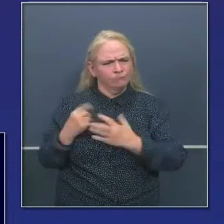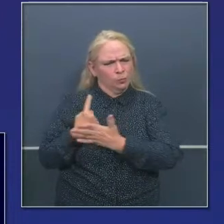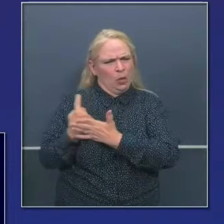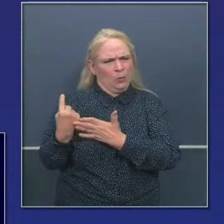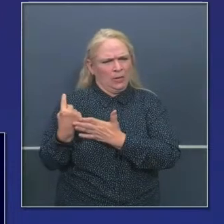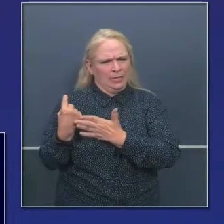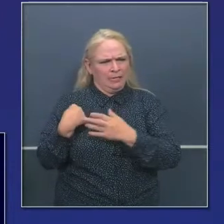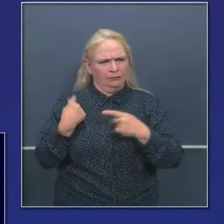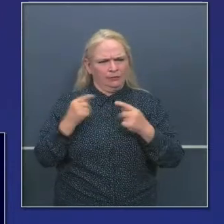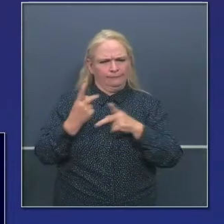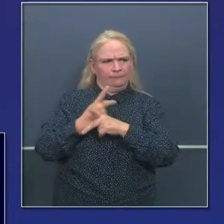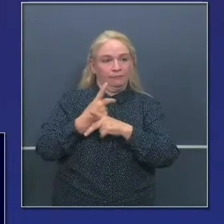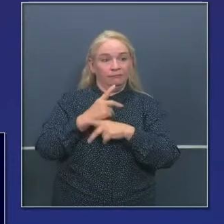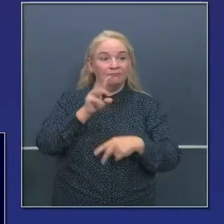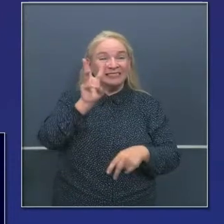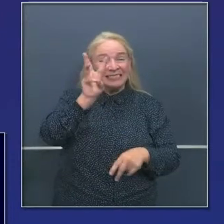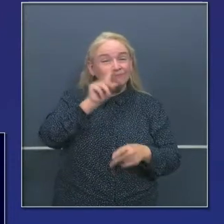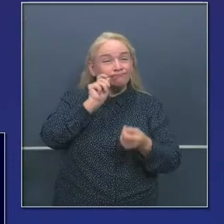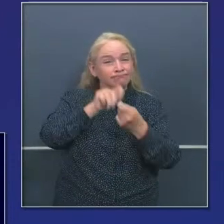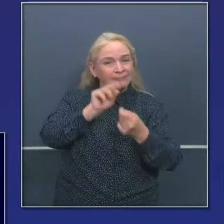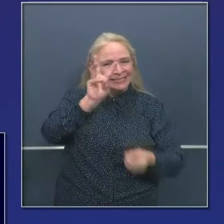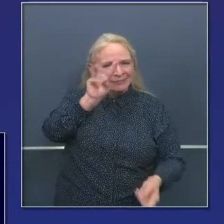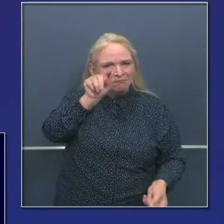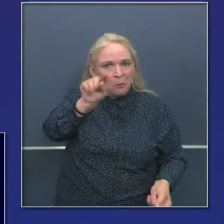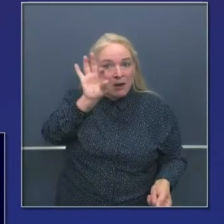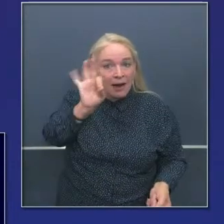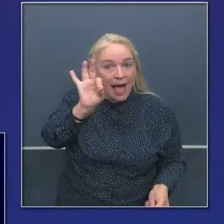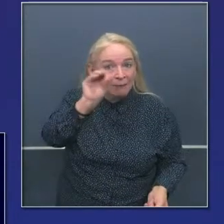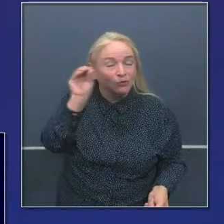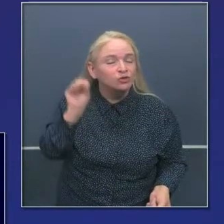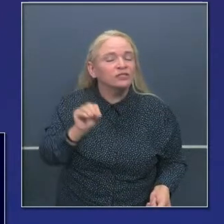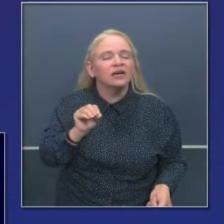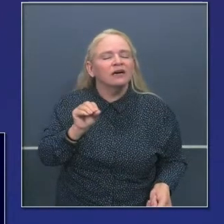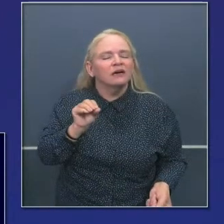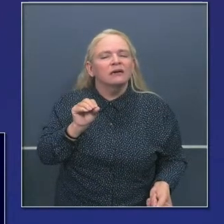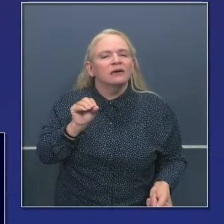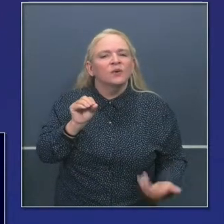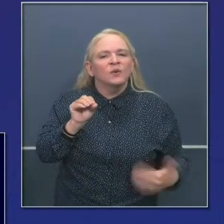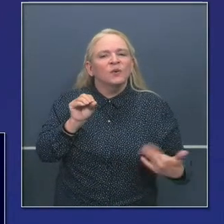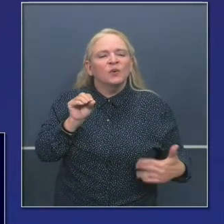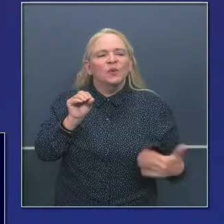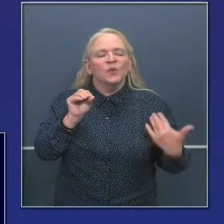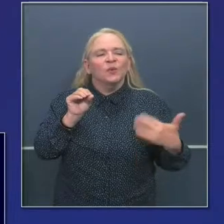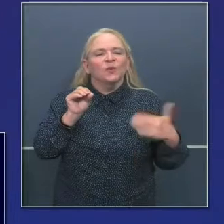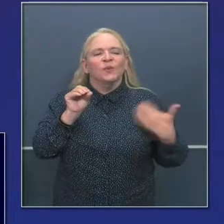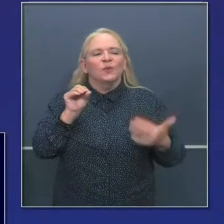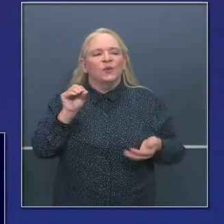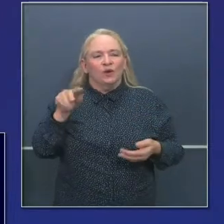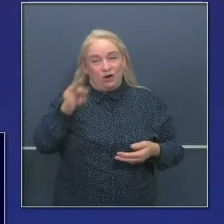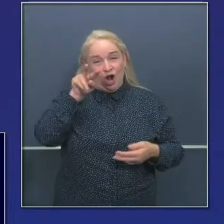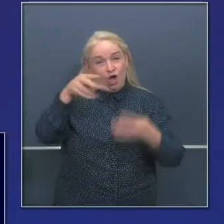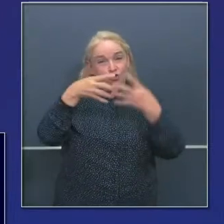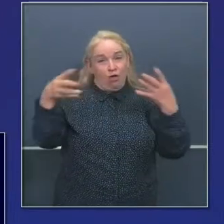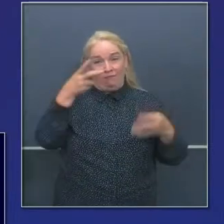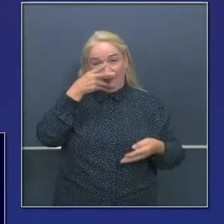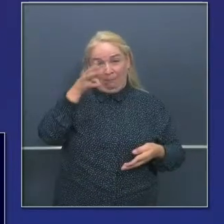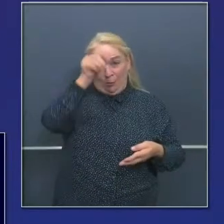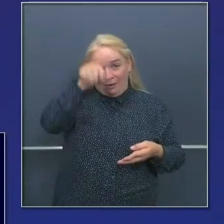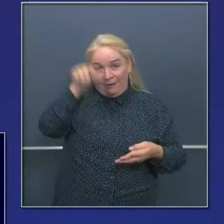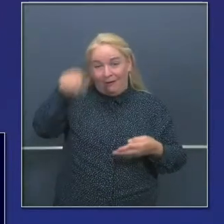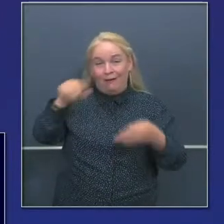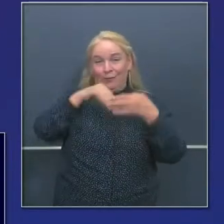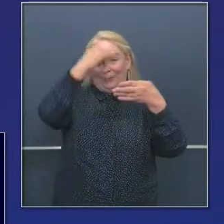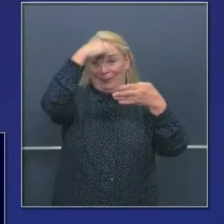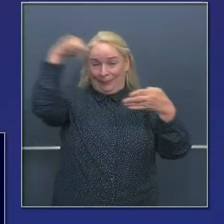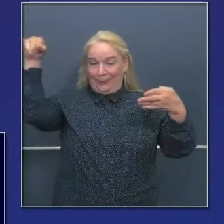6.9%. Looking, though, at the 14-day period, I want to show you that trend line. This is why we have the mask mandate.